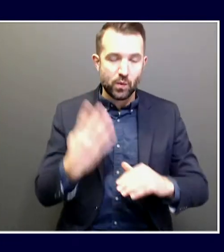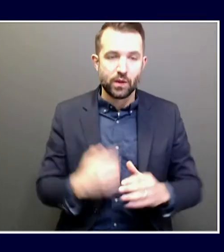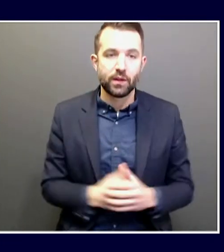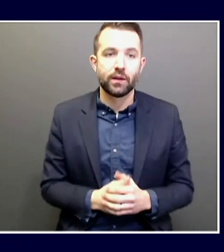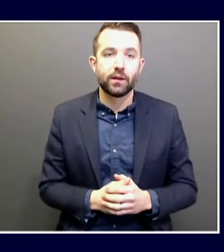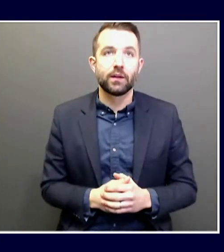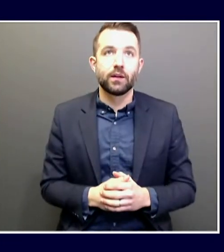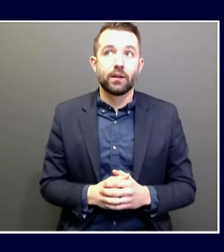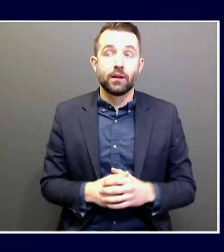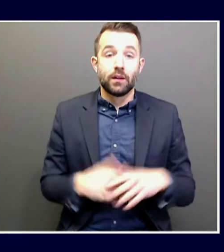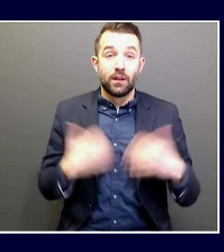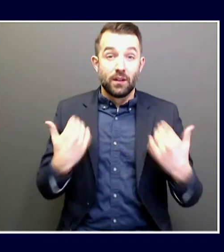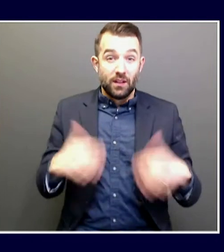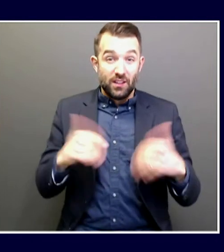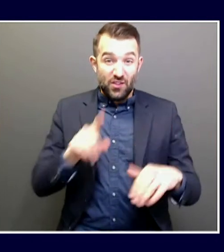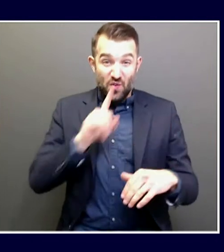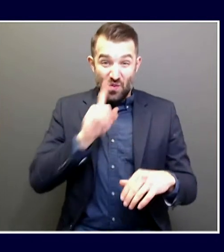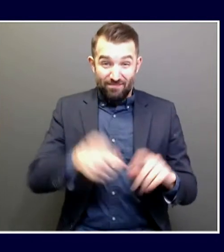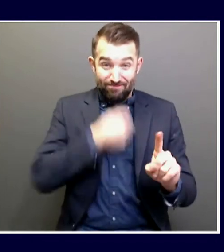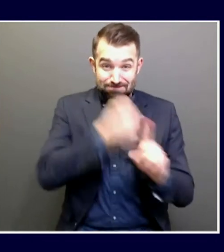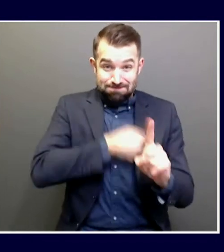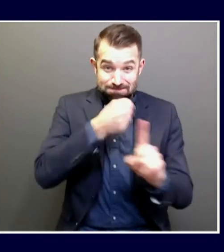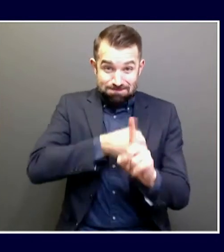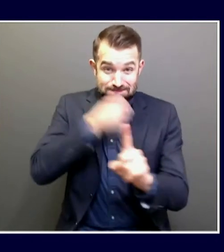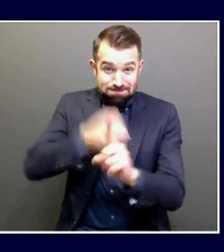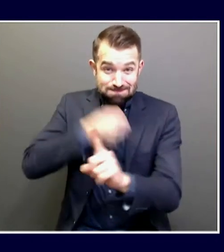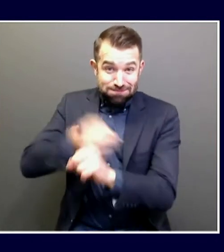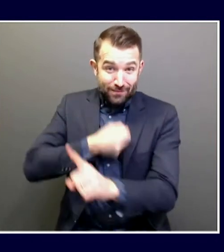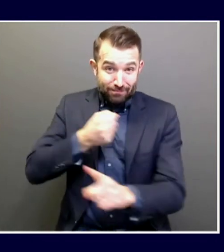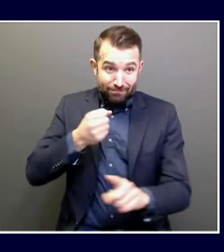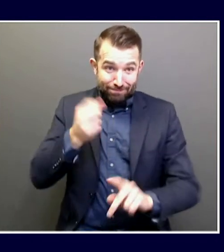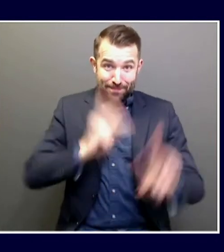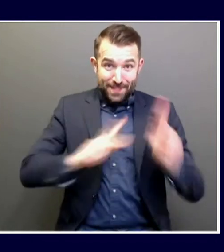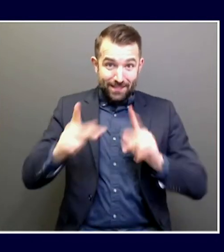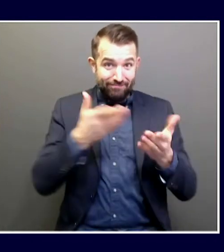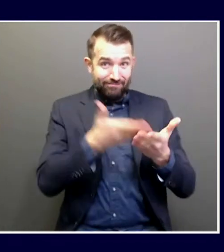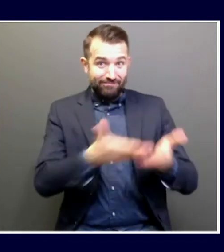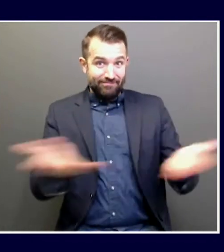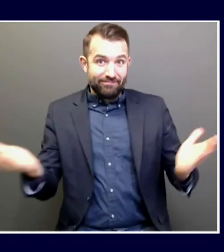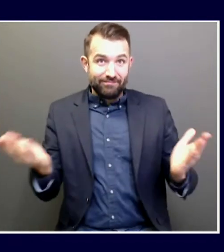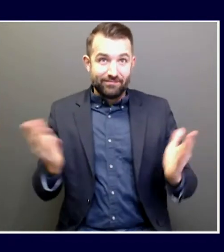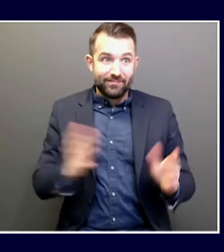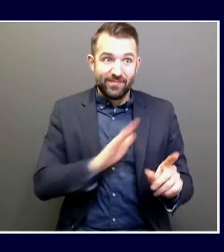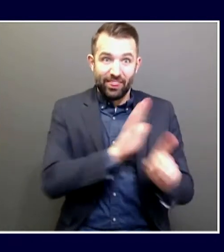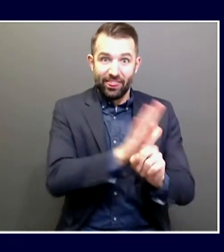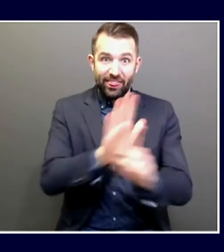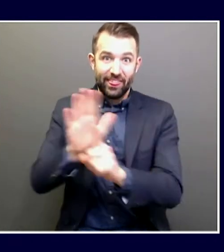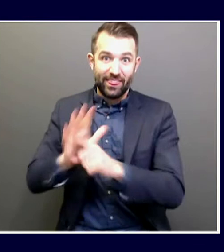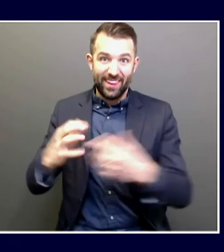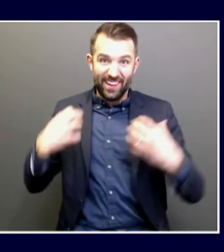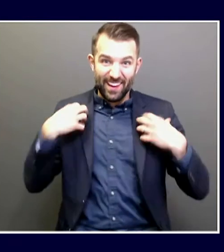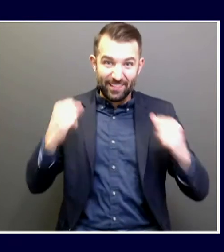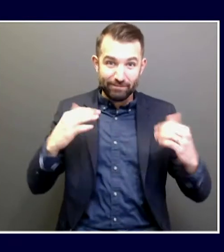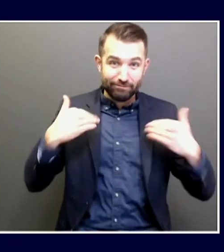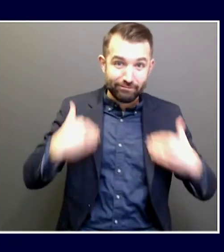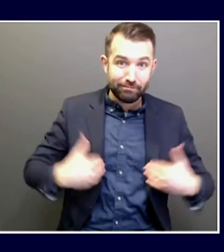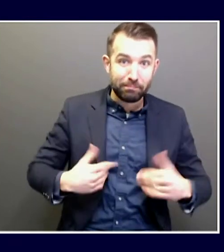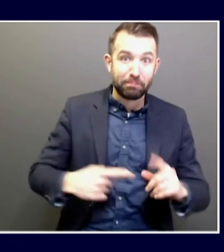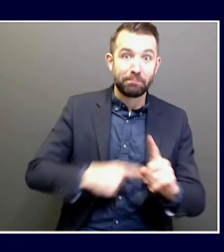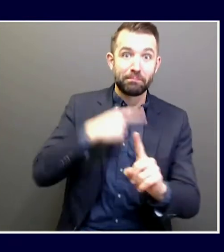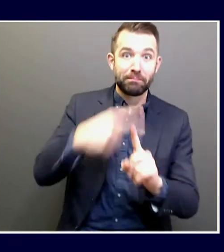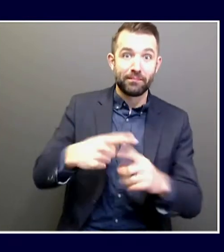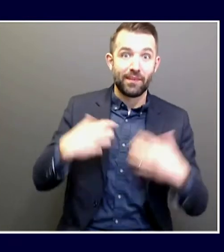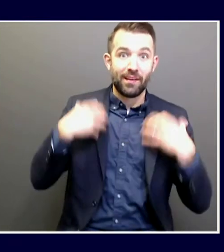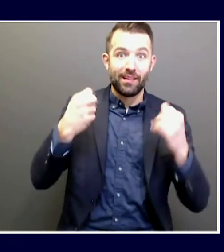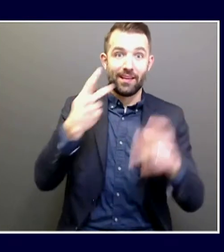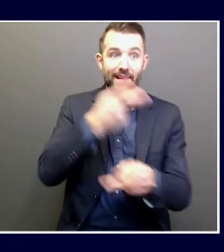as well as the continued stress that they place on our healthcare systems. For all the discussion out there around